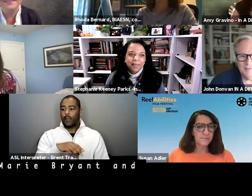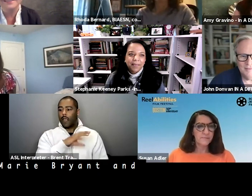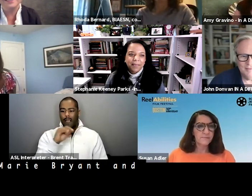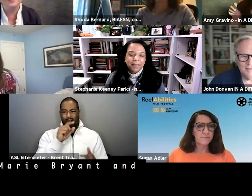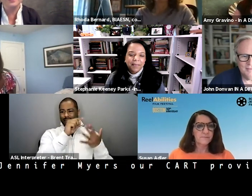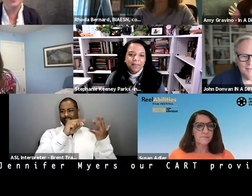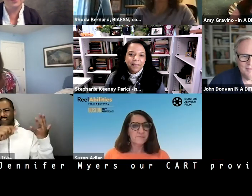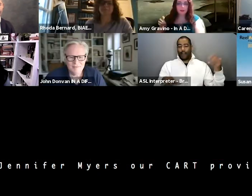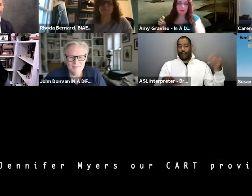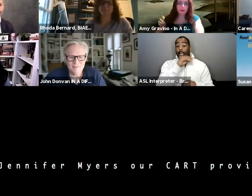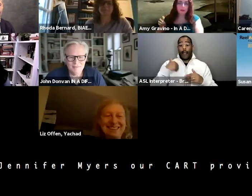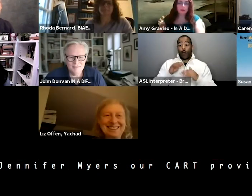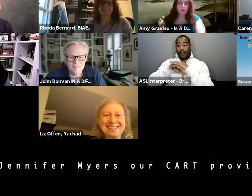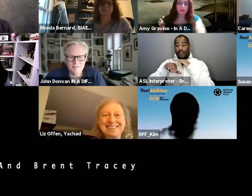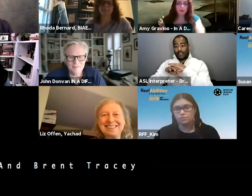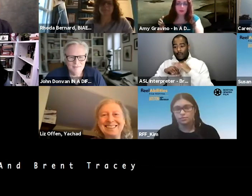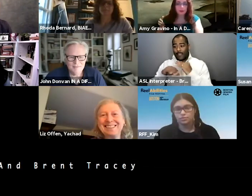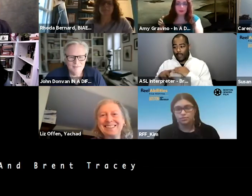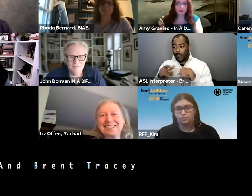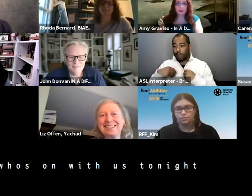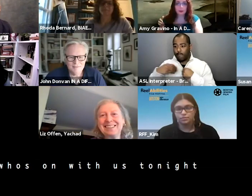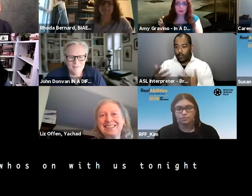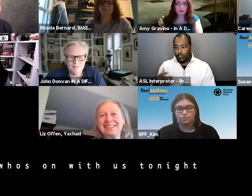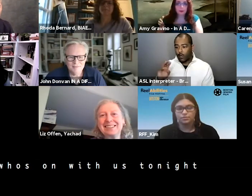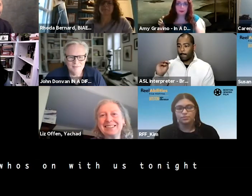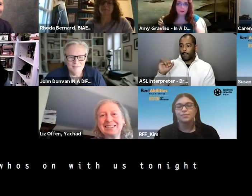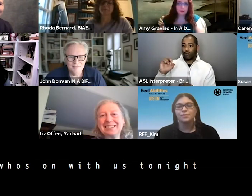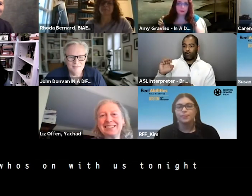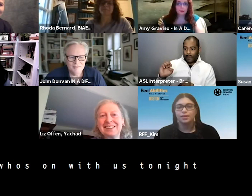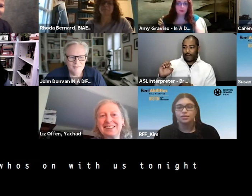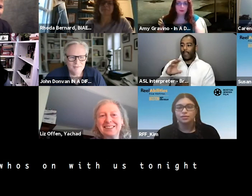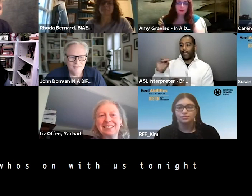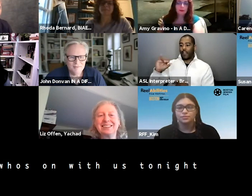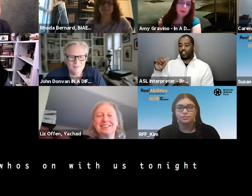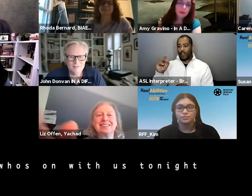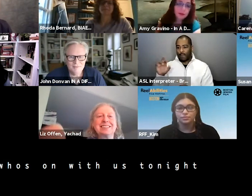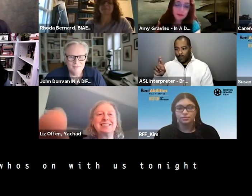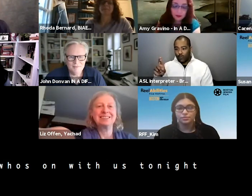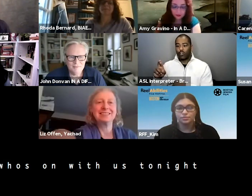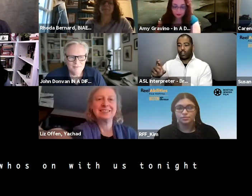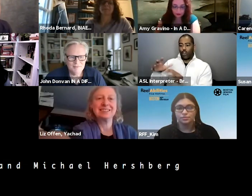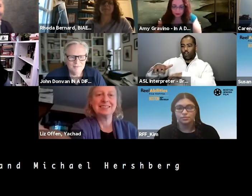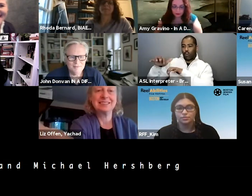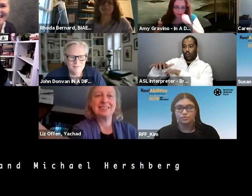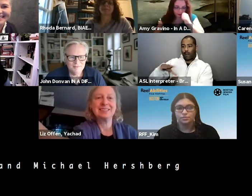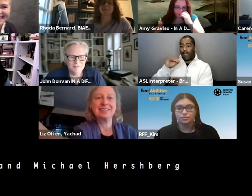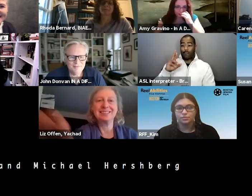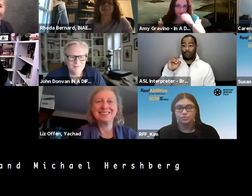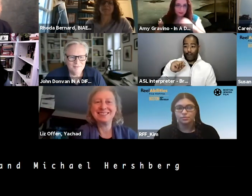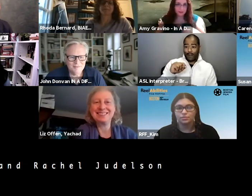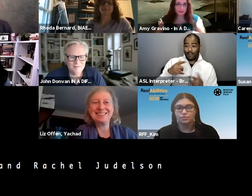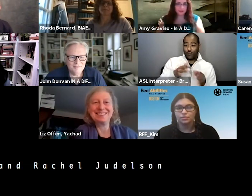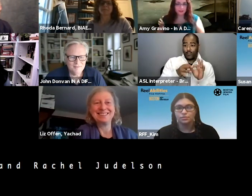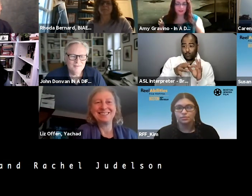tireless accessibility providers, Marie Bryant and Jennifer Myers, our cart providers, and Brent Tracy, who's on with us tonight,